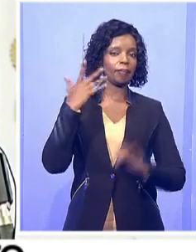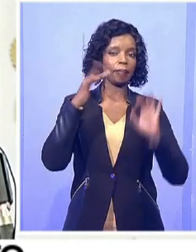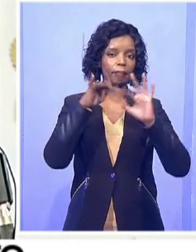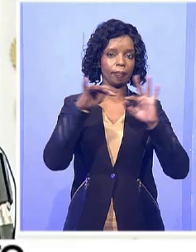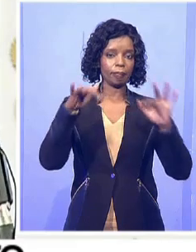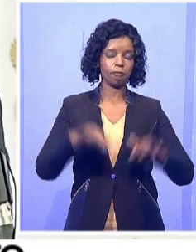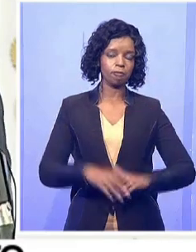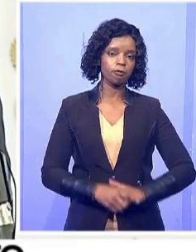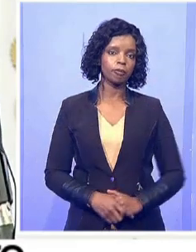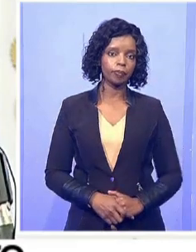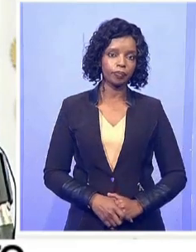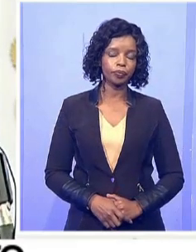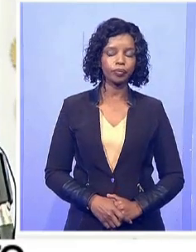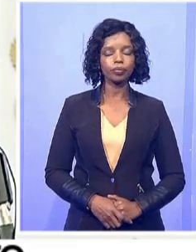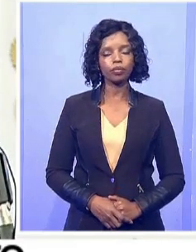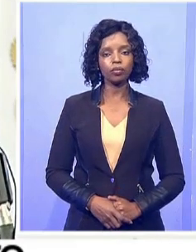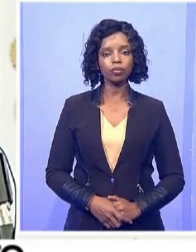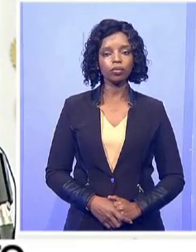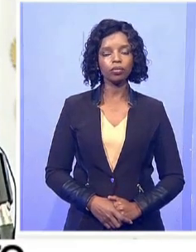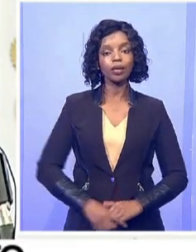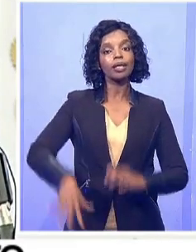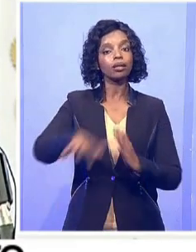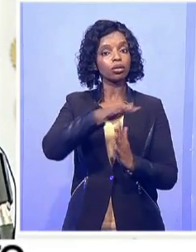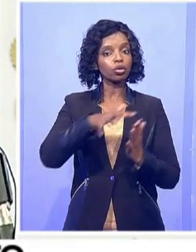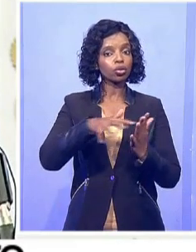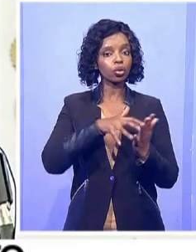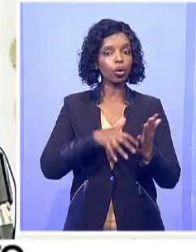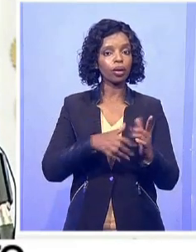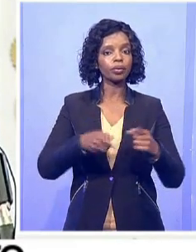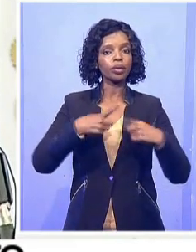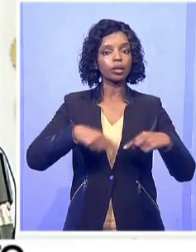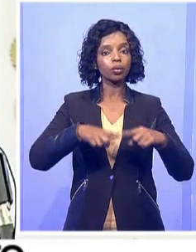The stories that we hear about your sufferings,